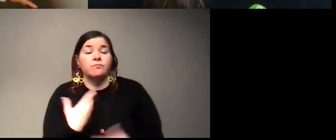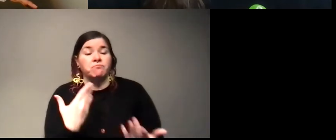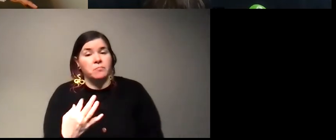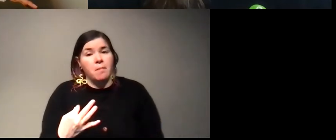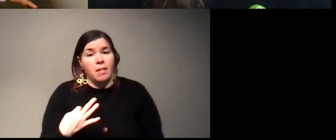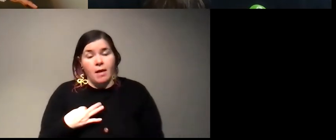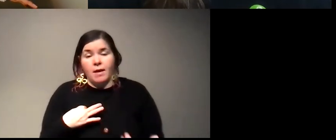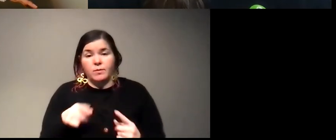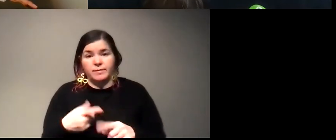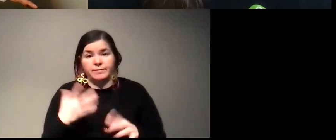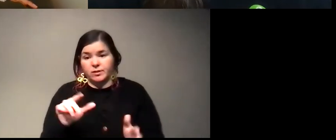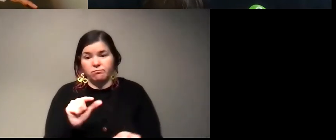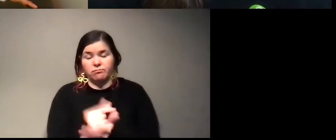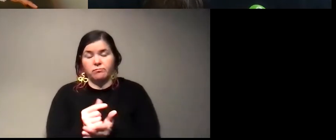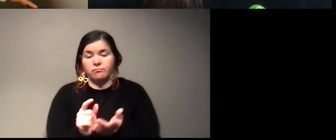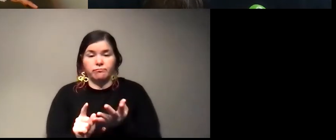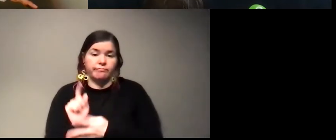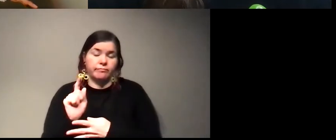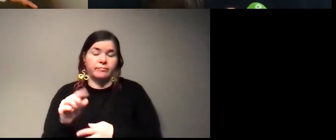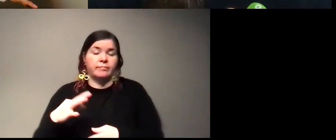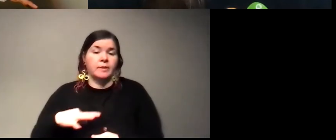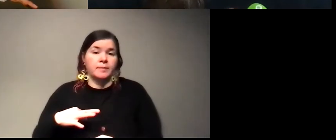right after I finished school in